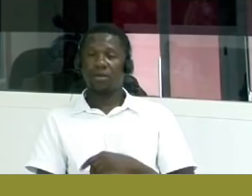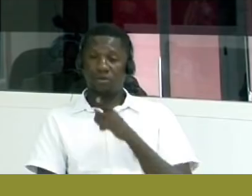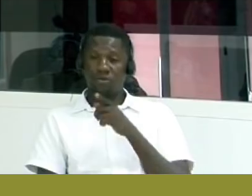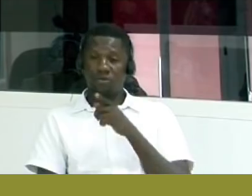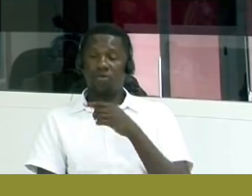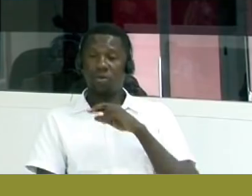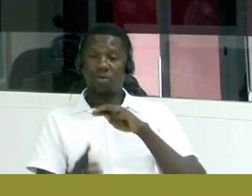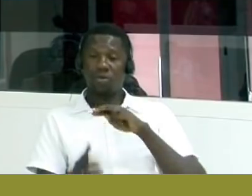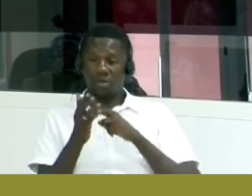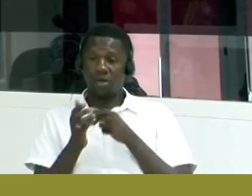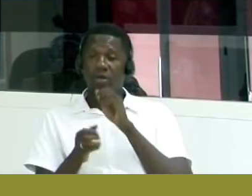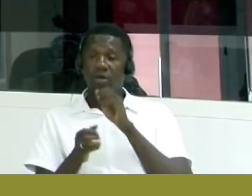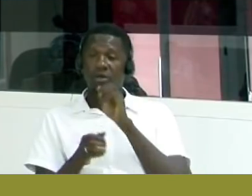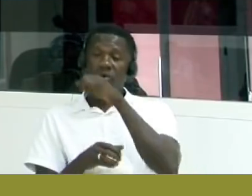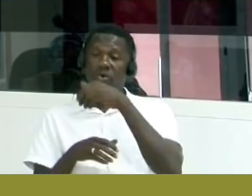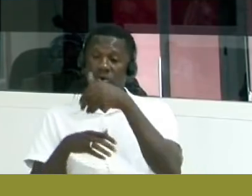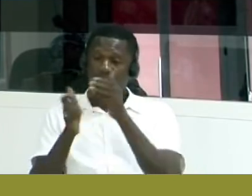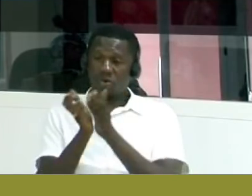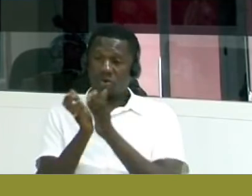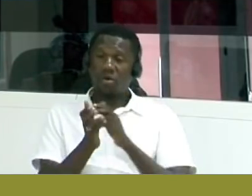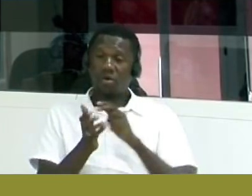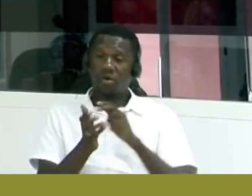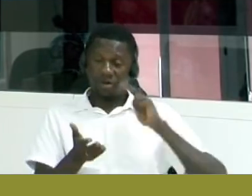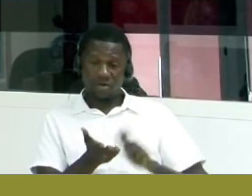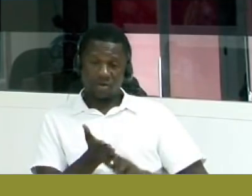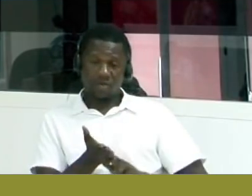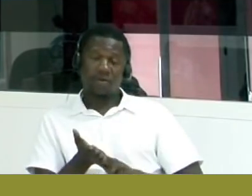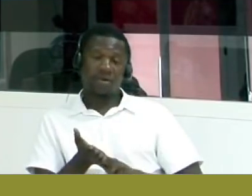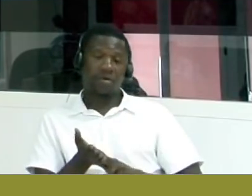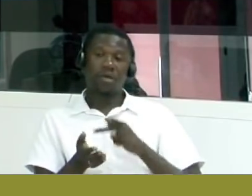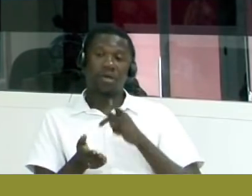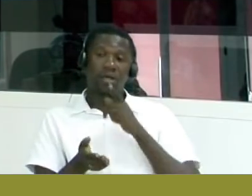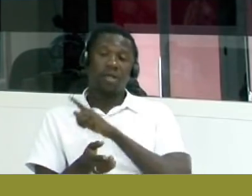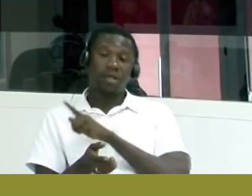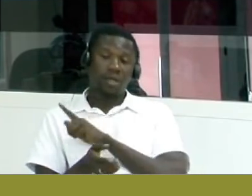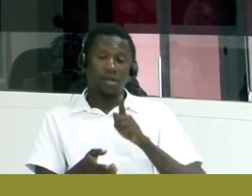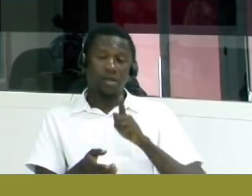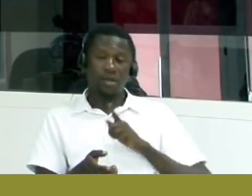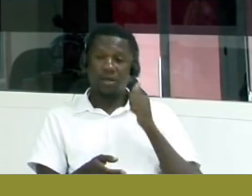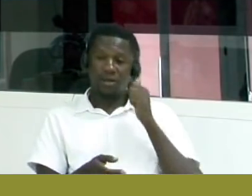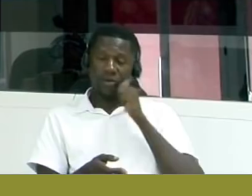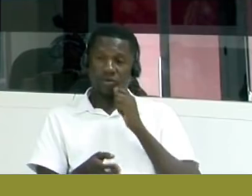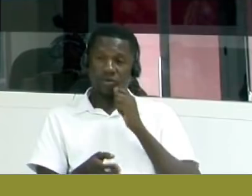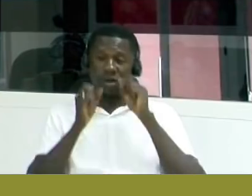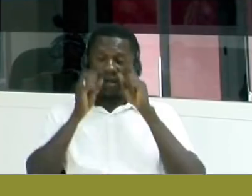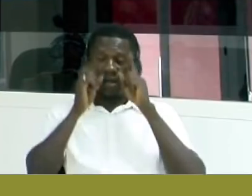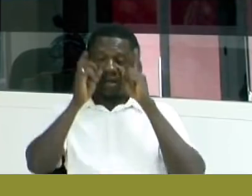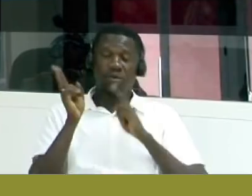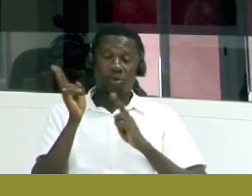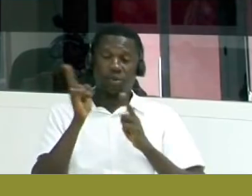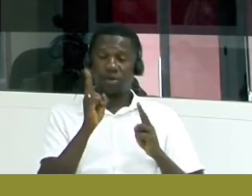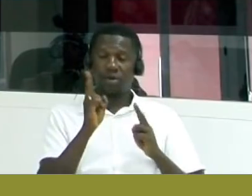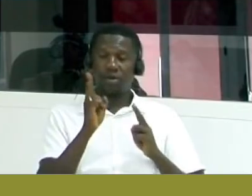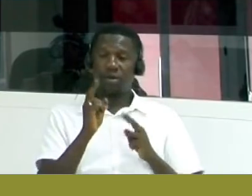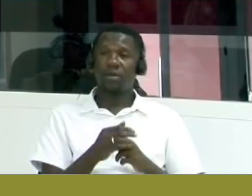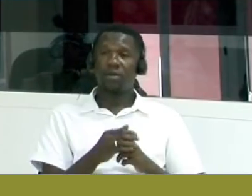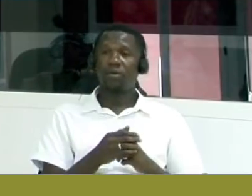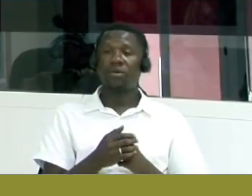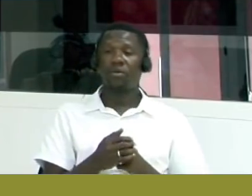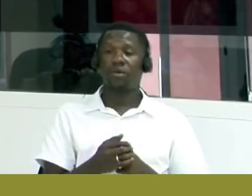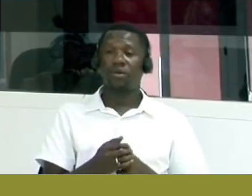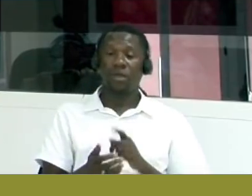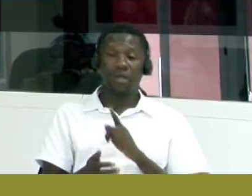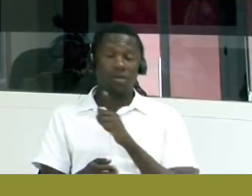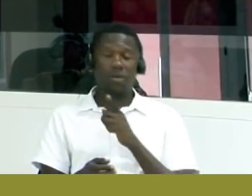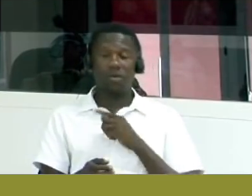us that your forces confirmed that they used live ammunition? They did not say they used. They said live ammunition